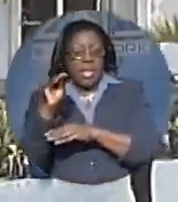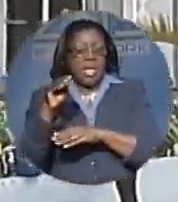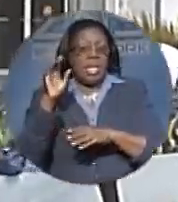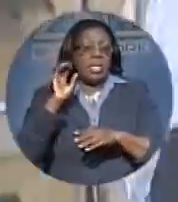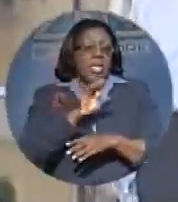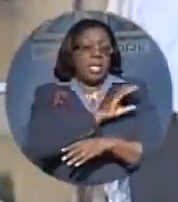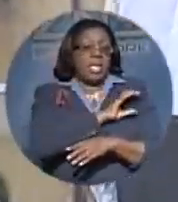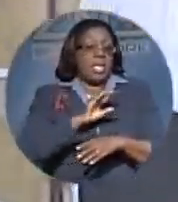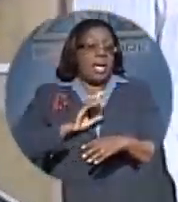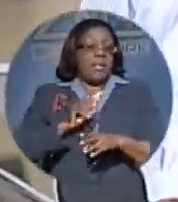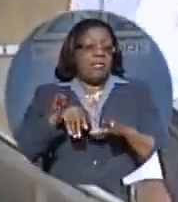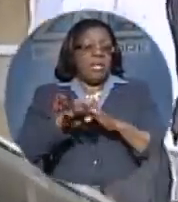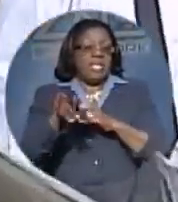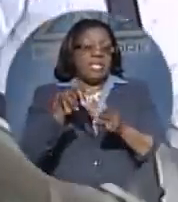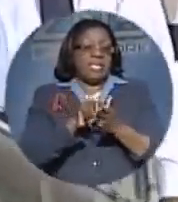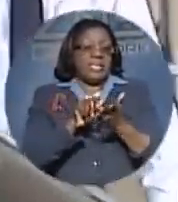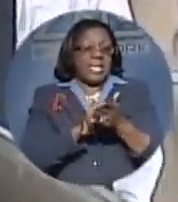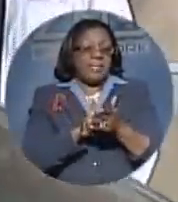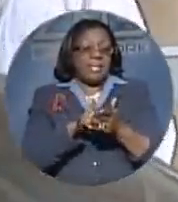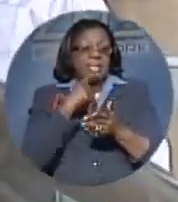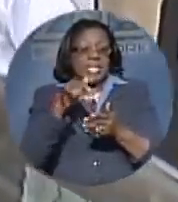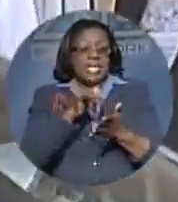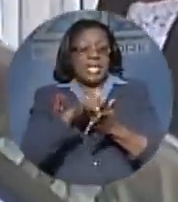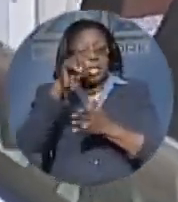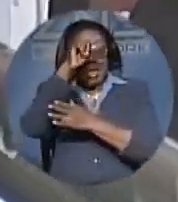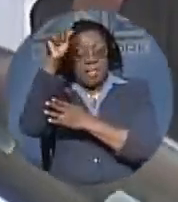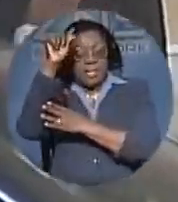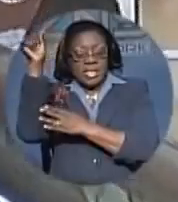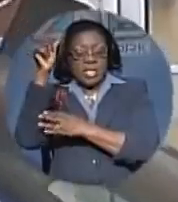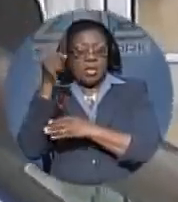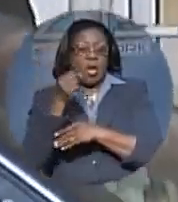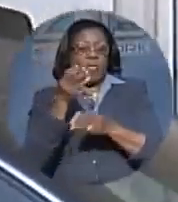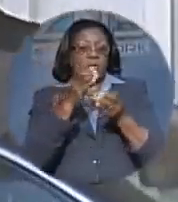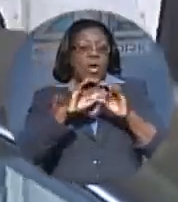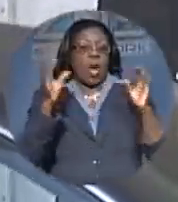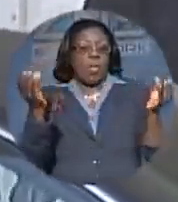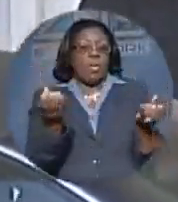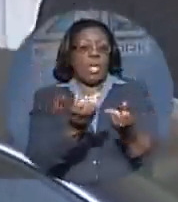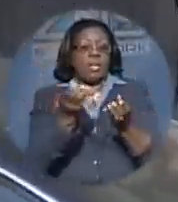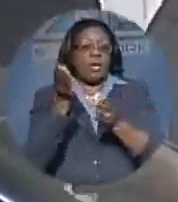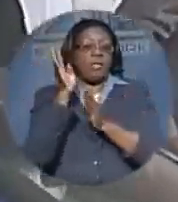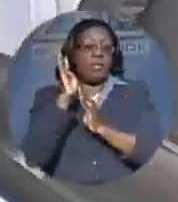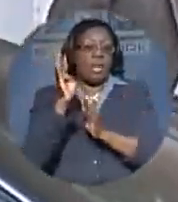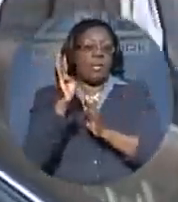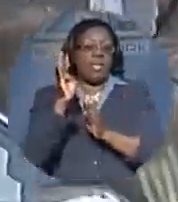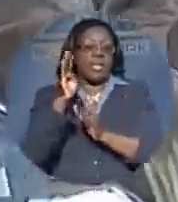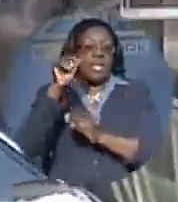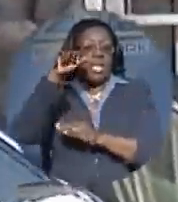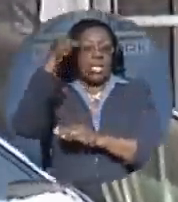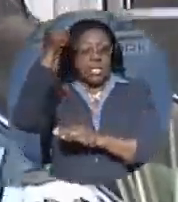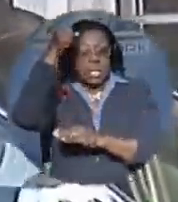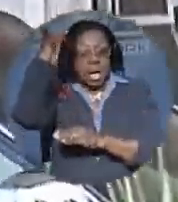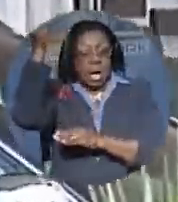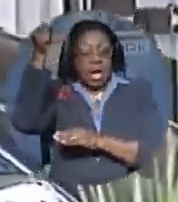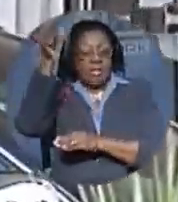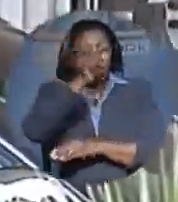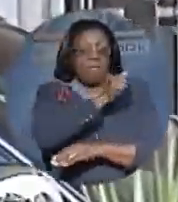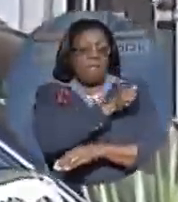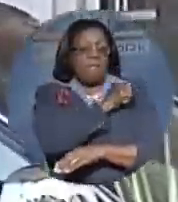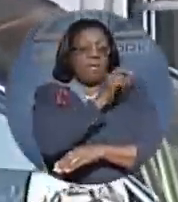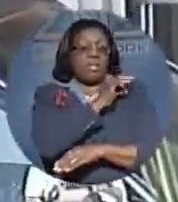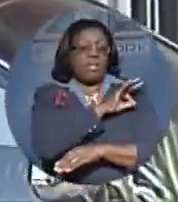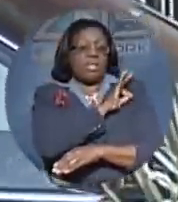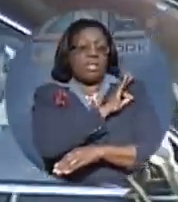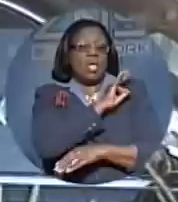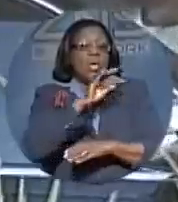Sir Arthur's condition. The statement says Governor General of the Commonwealth of the Bahamas, Sir Arthur Foulkes, was admitted to doctor's hospital this